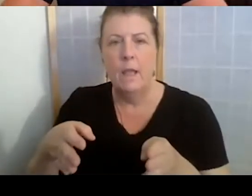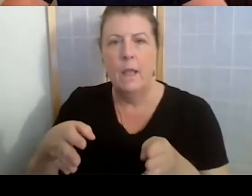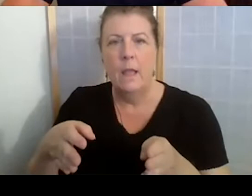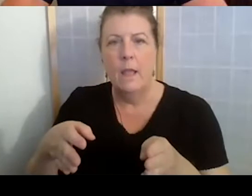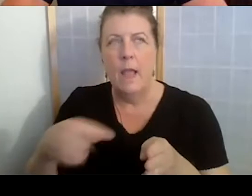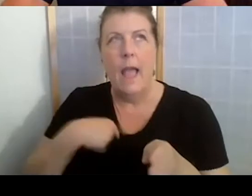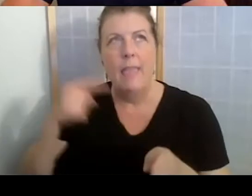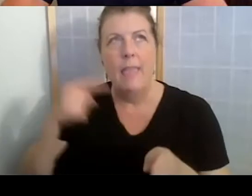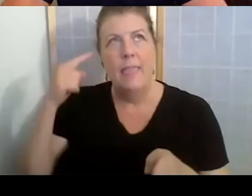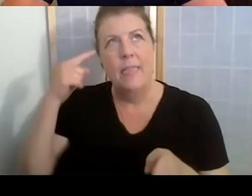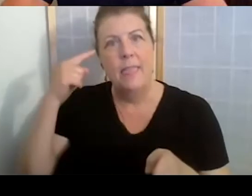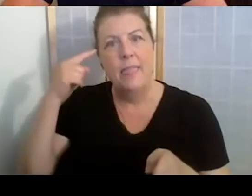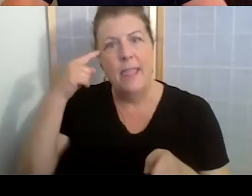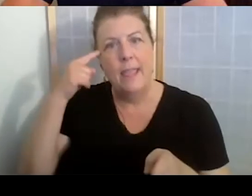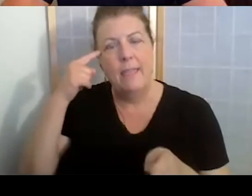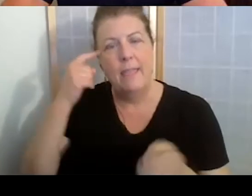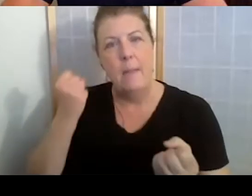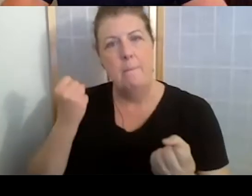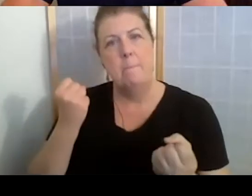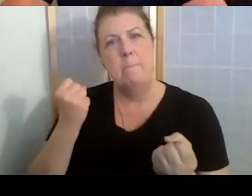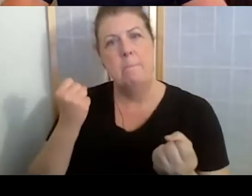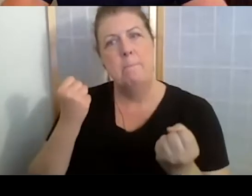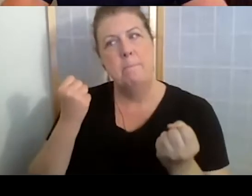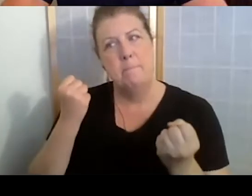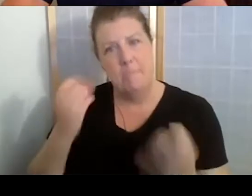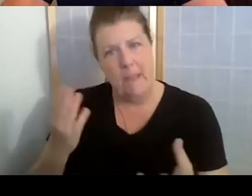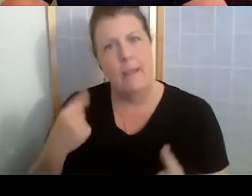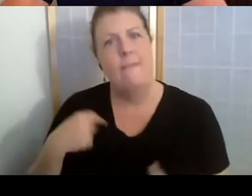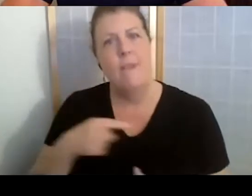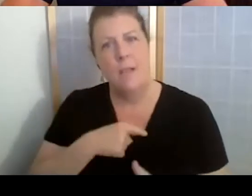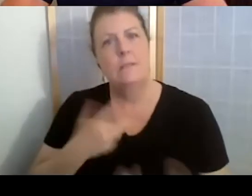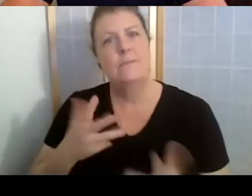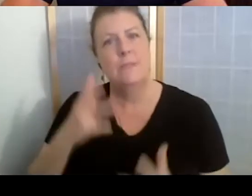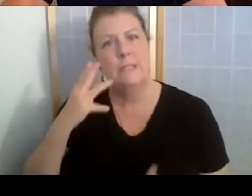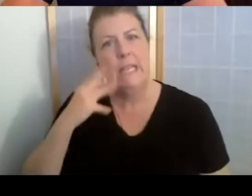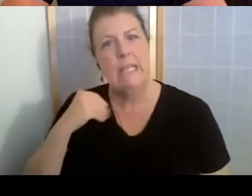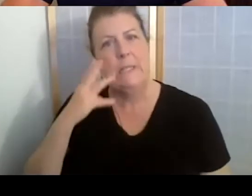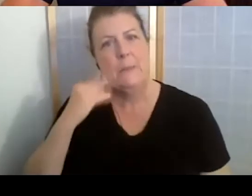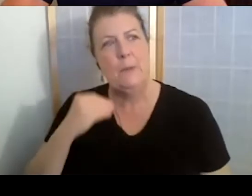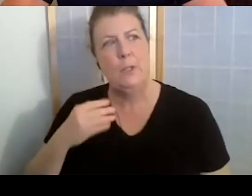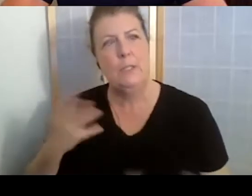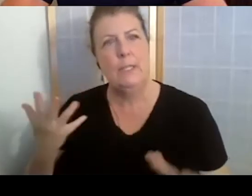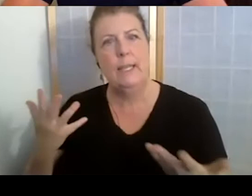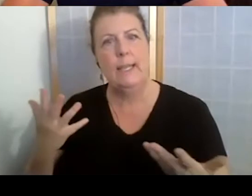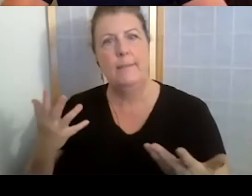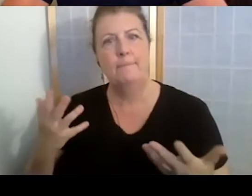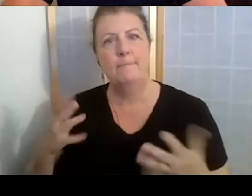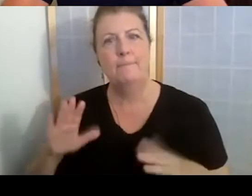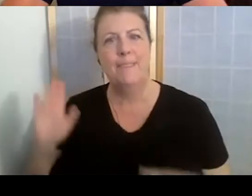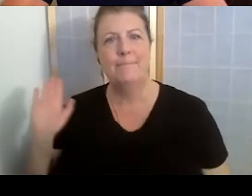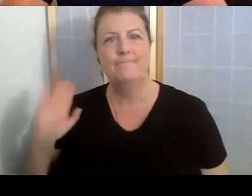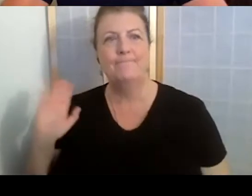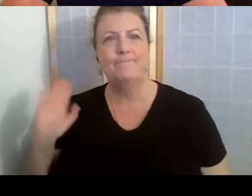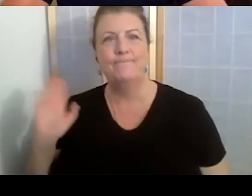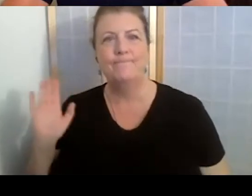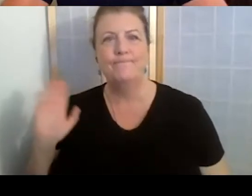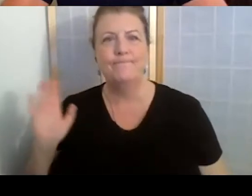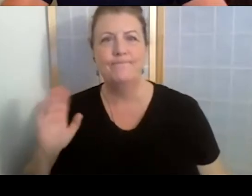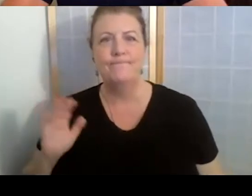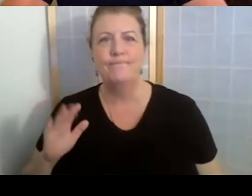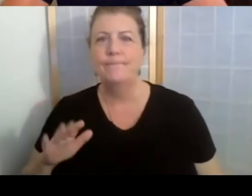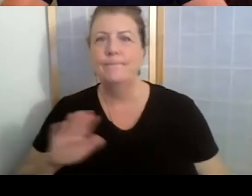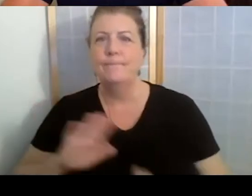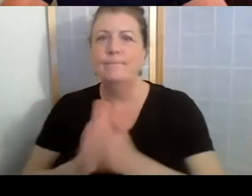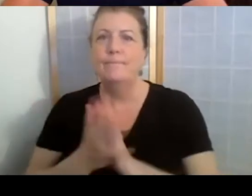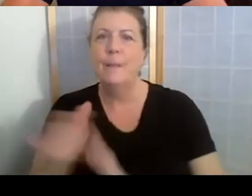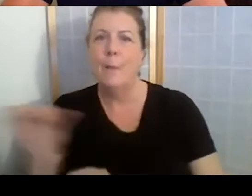many of us probably have that experience of being sort of the wallpaper, the minority wallpaper that you're describing, Tanya, where sort of they bring in